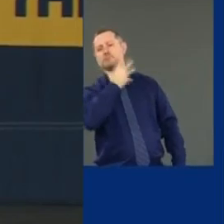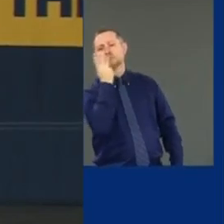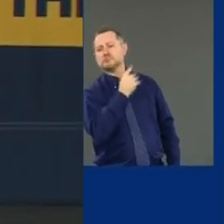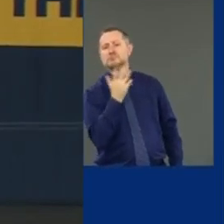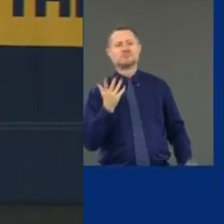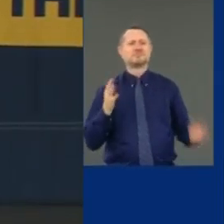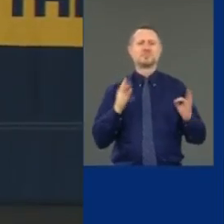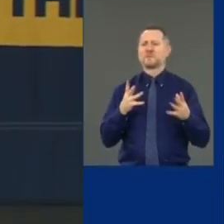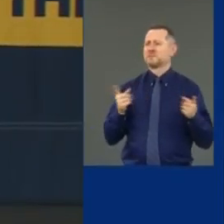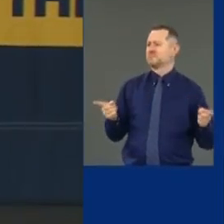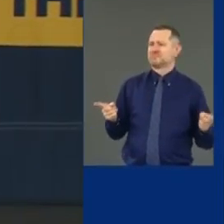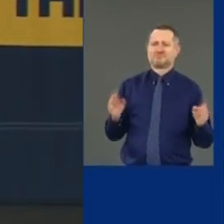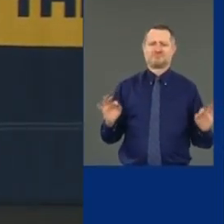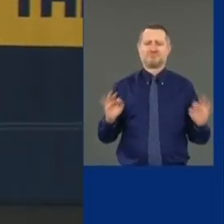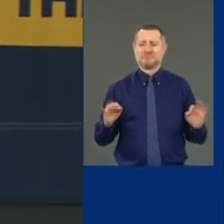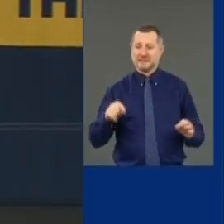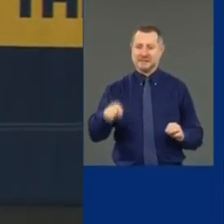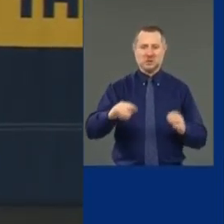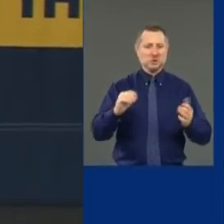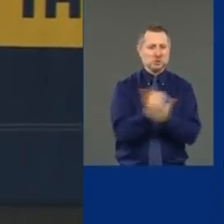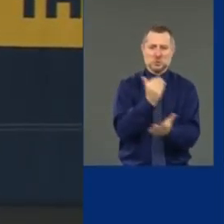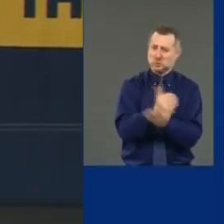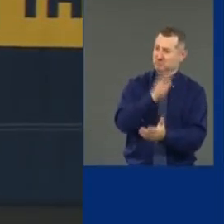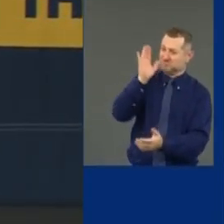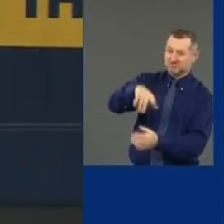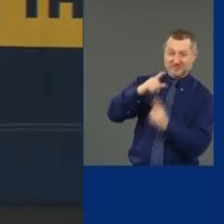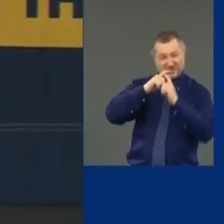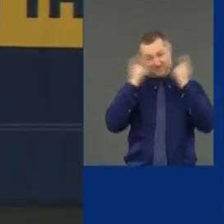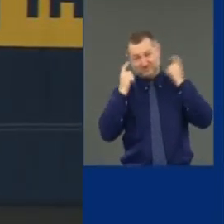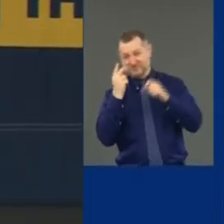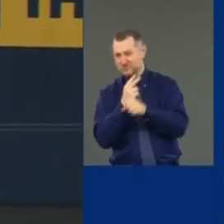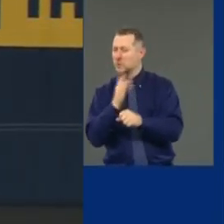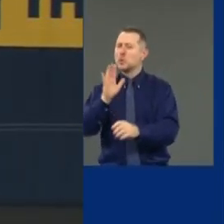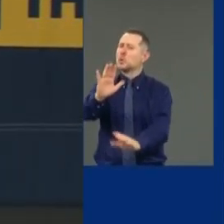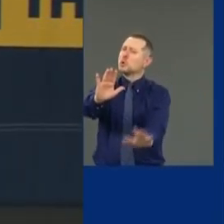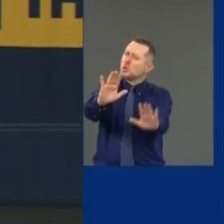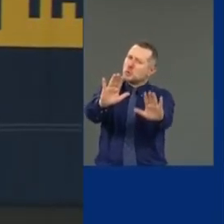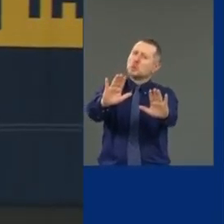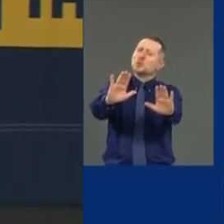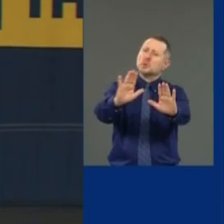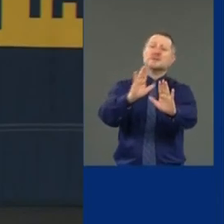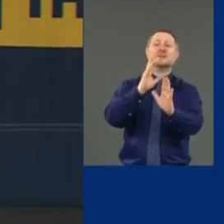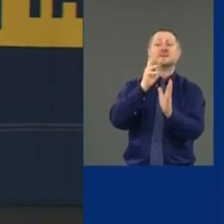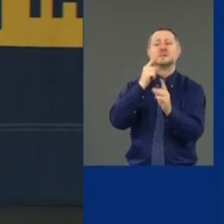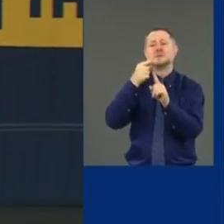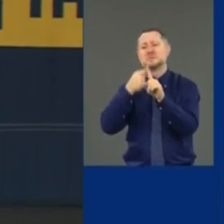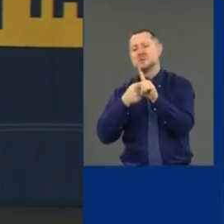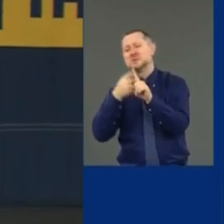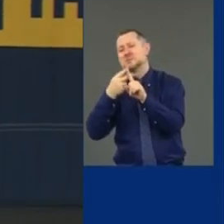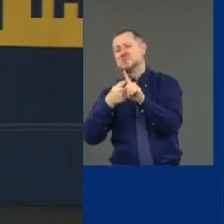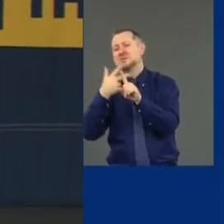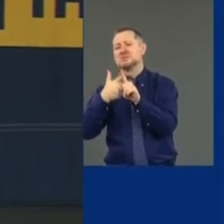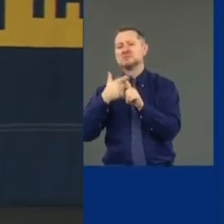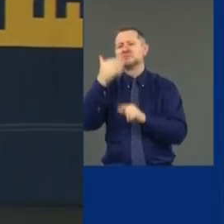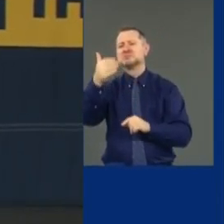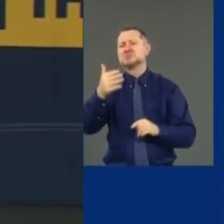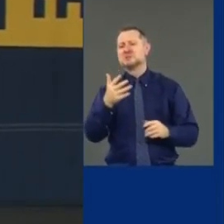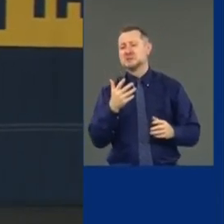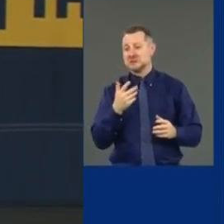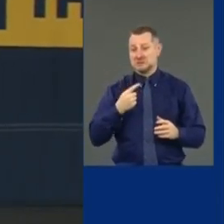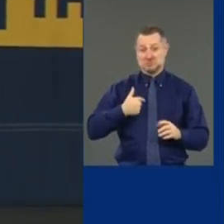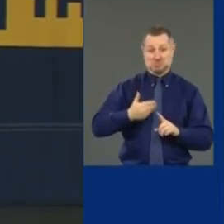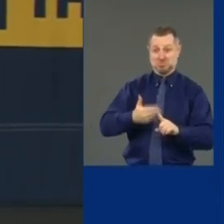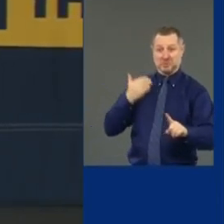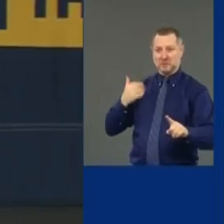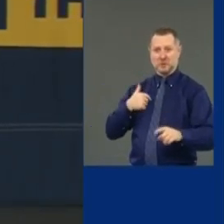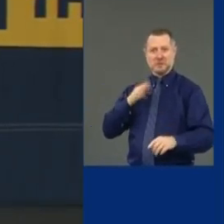right? This wear a mask thing. It's just a couple of months when you think about it. Nobody heard about it before that.